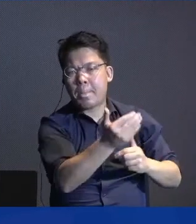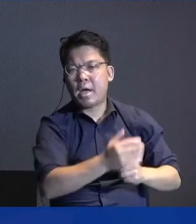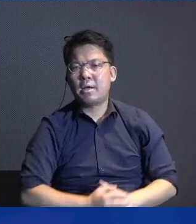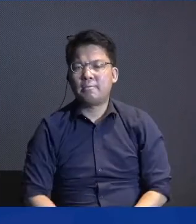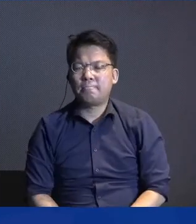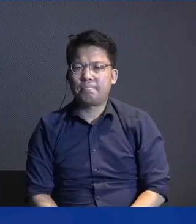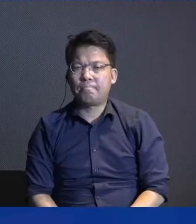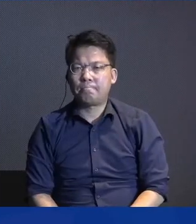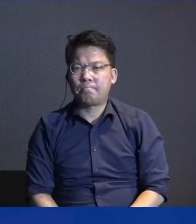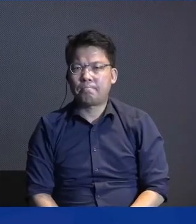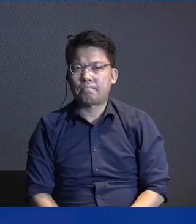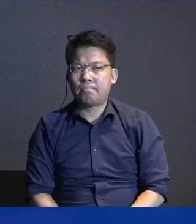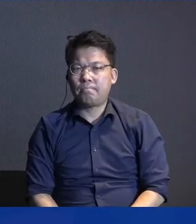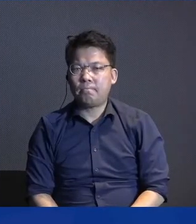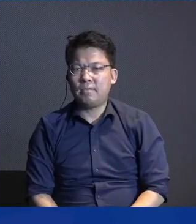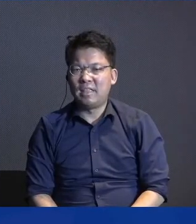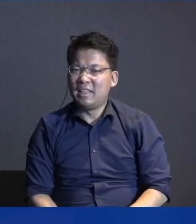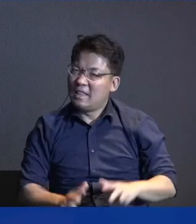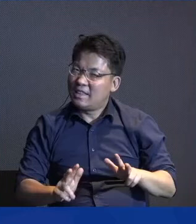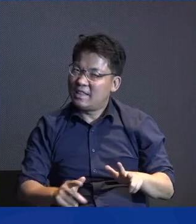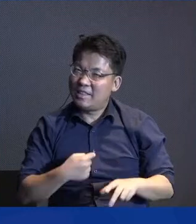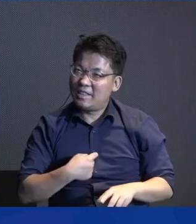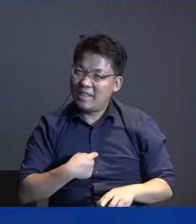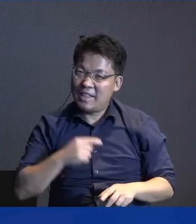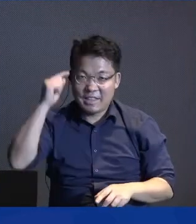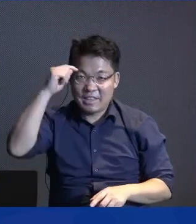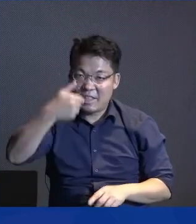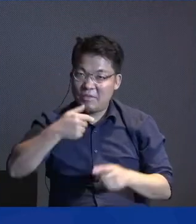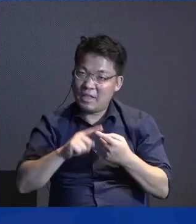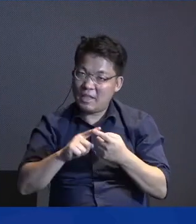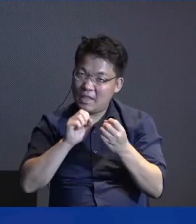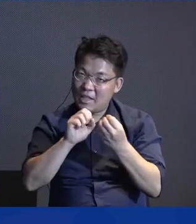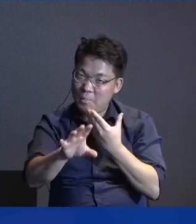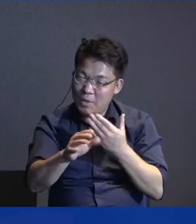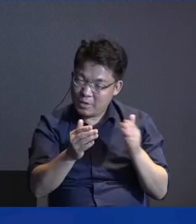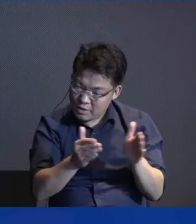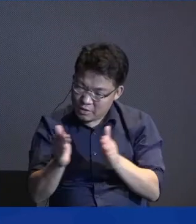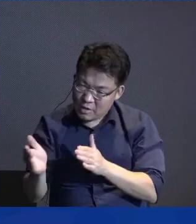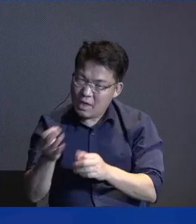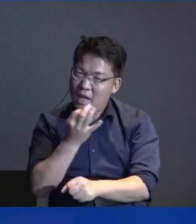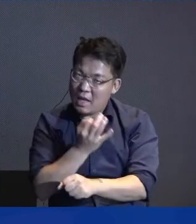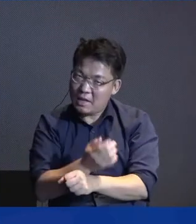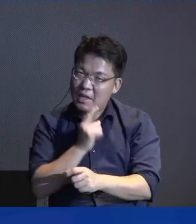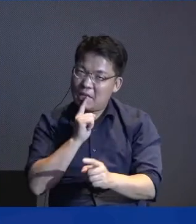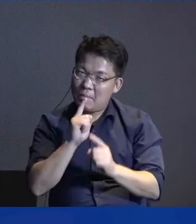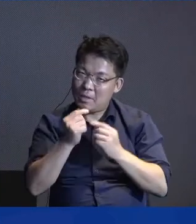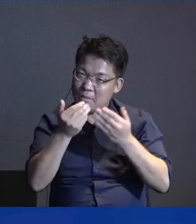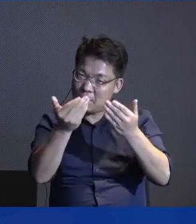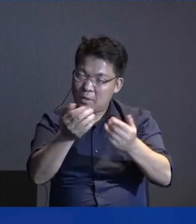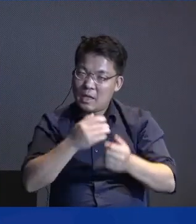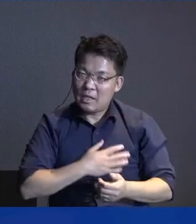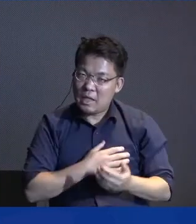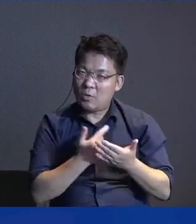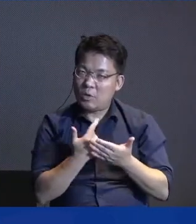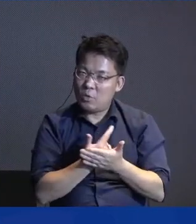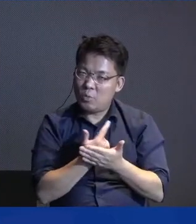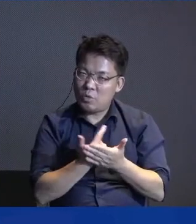mind for now. Definitely maybe from my published paper or in the future paper I